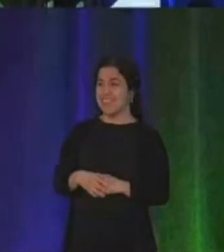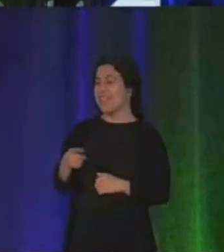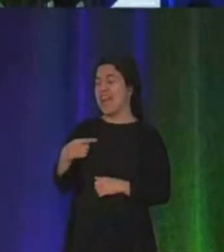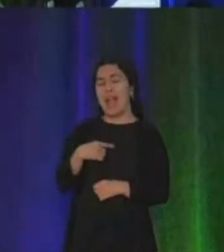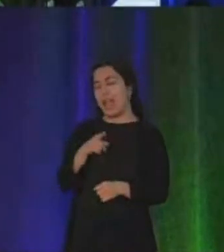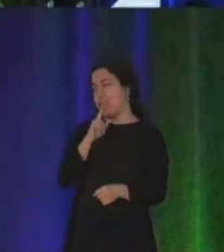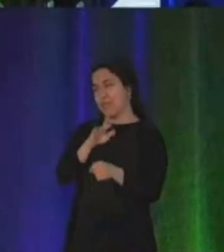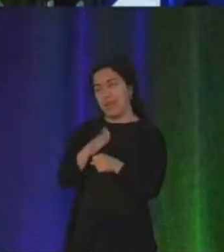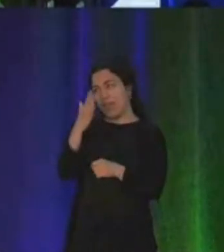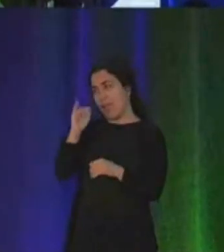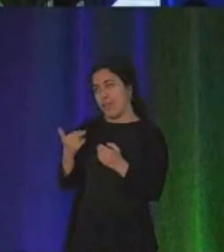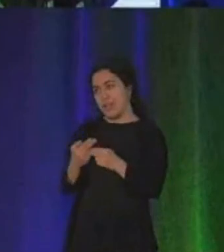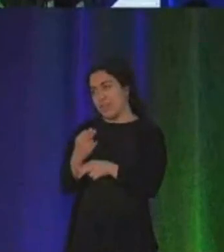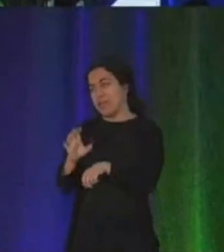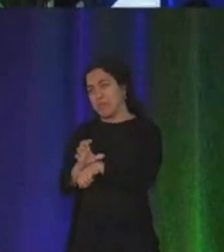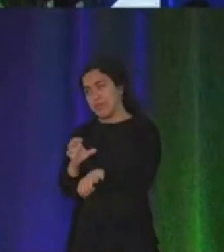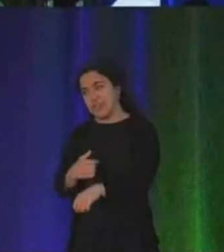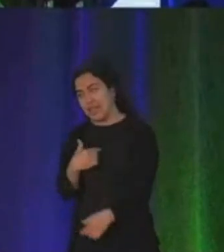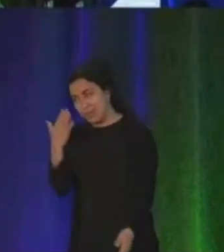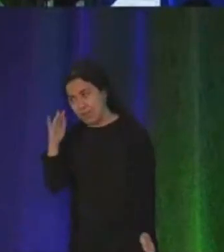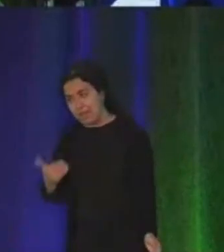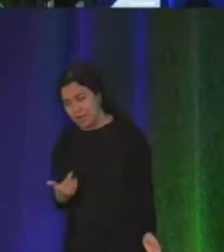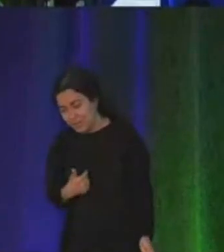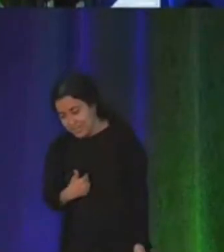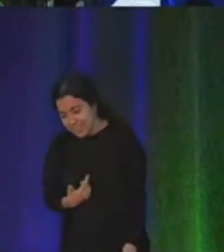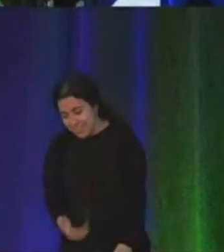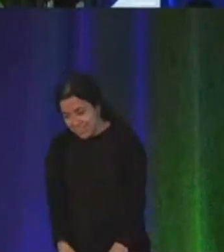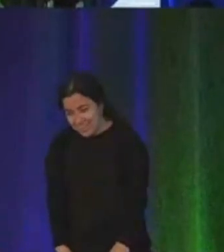I swear I know how to use computers.